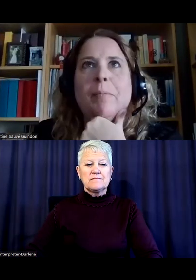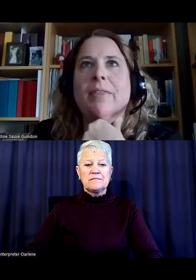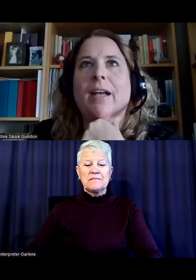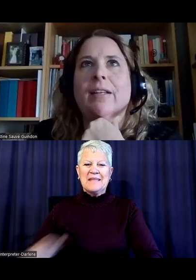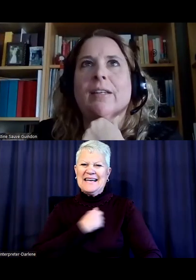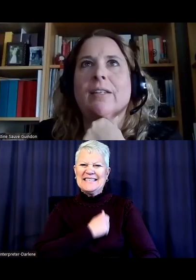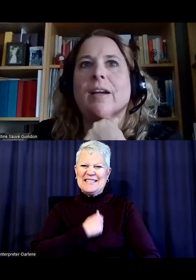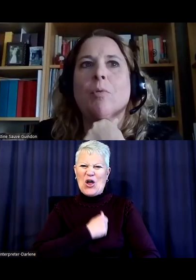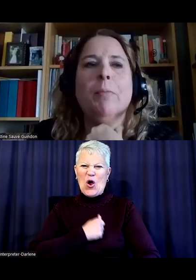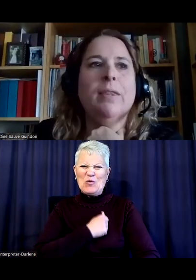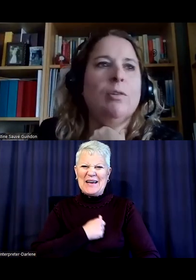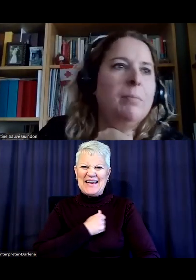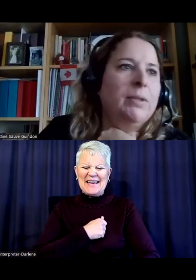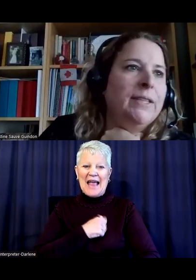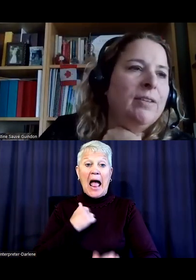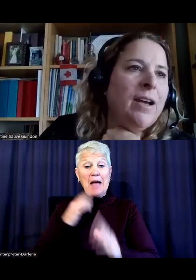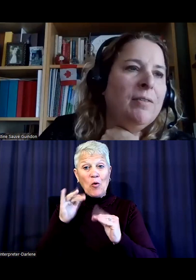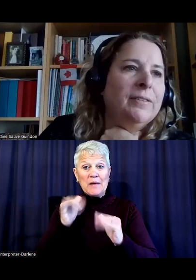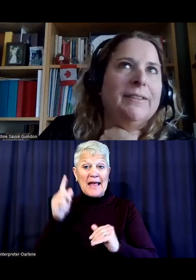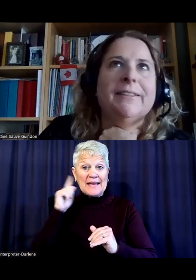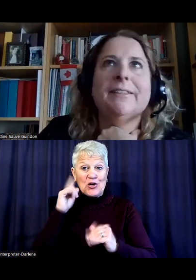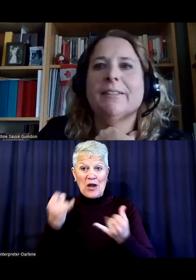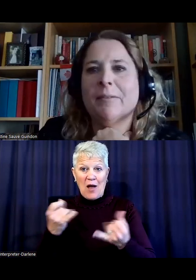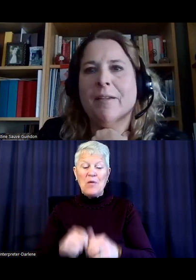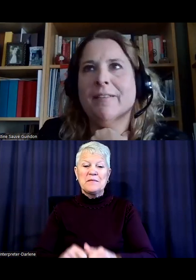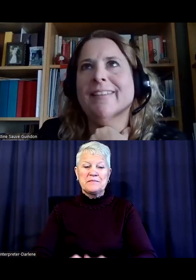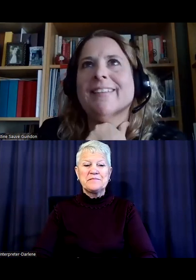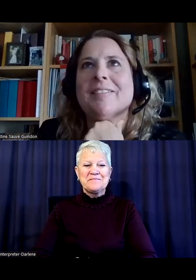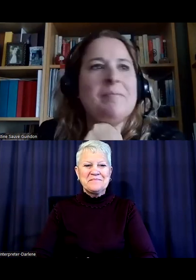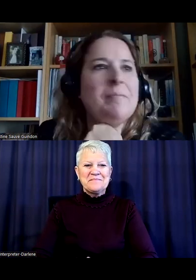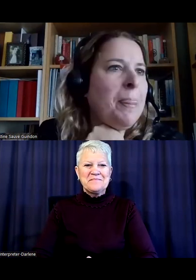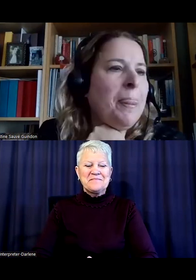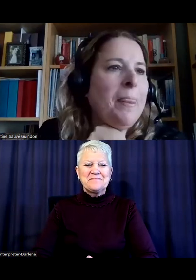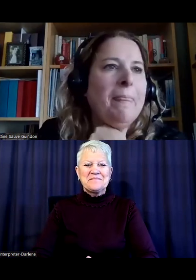Sorry about that. Can you, I'm hoping they'll be able to hear now.